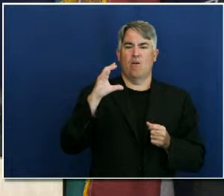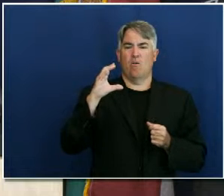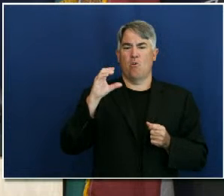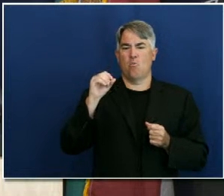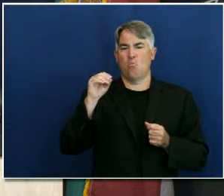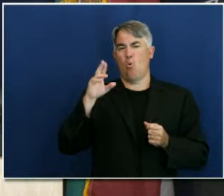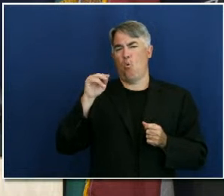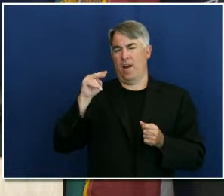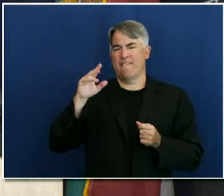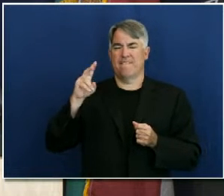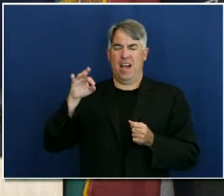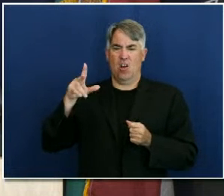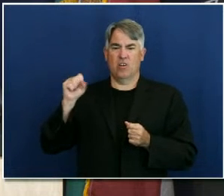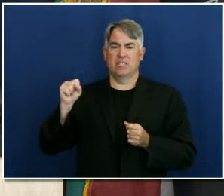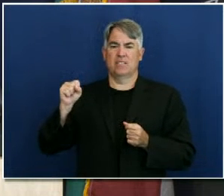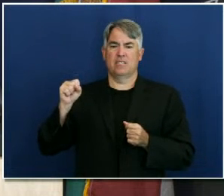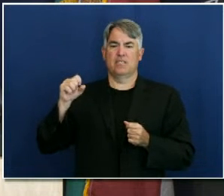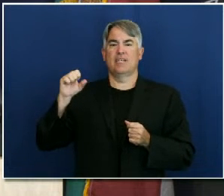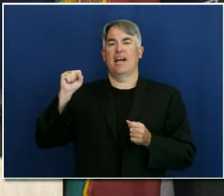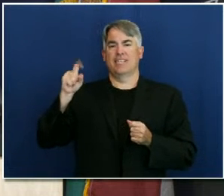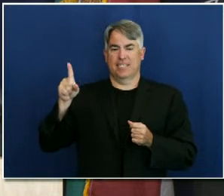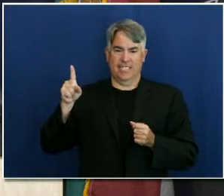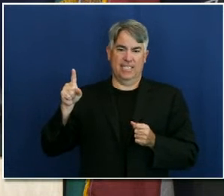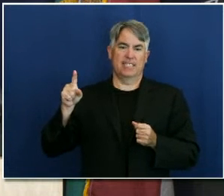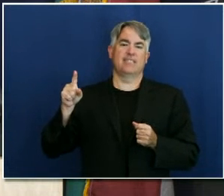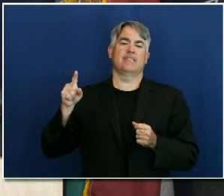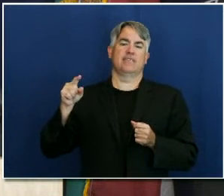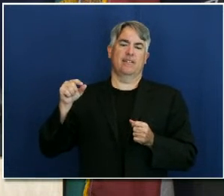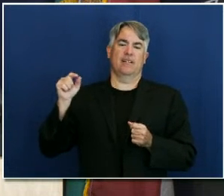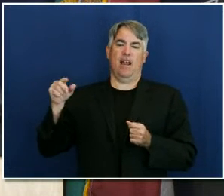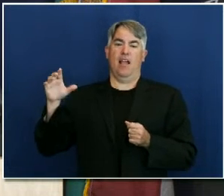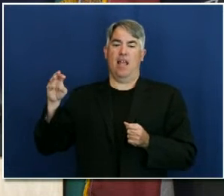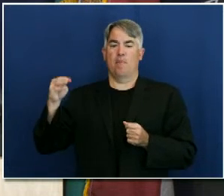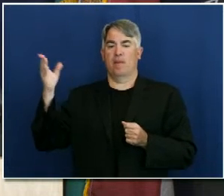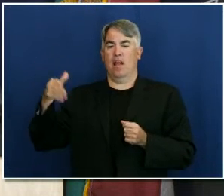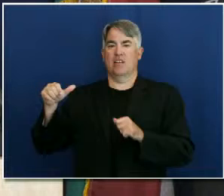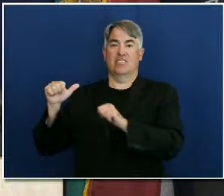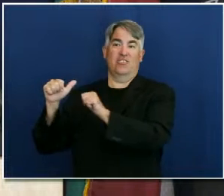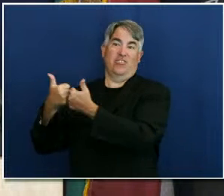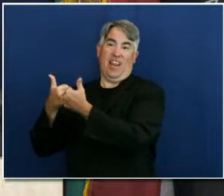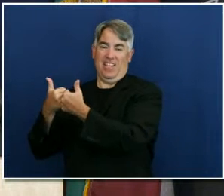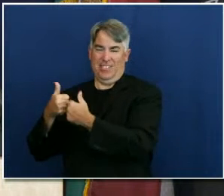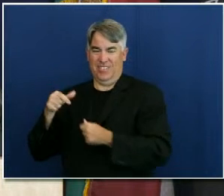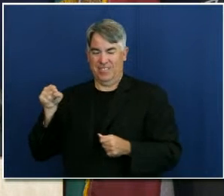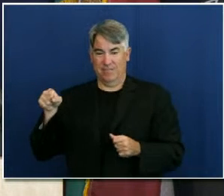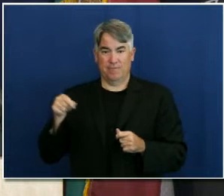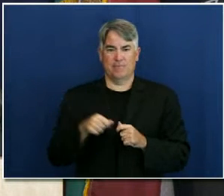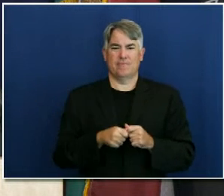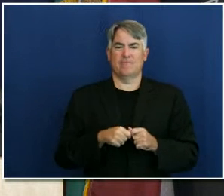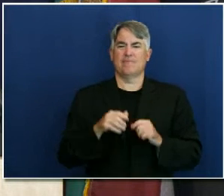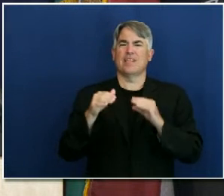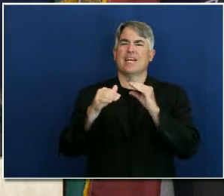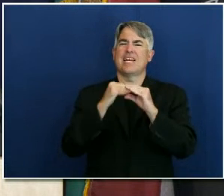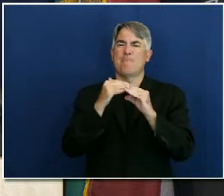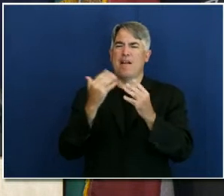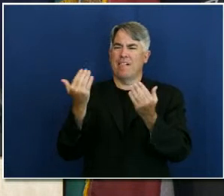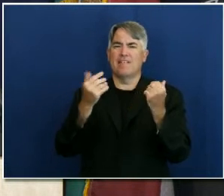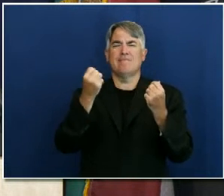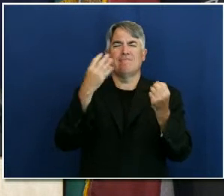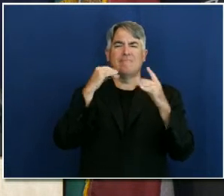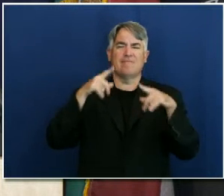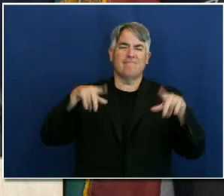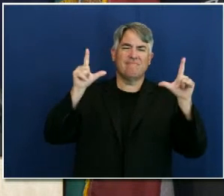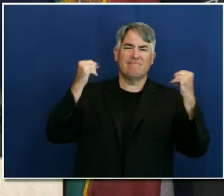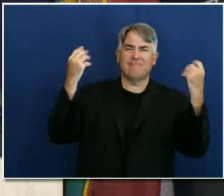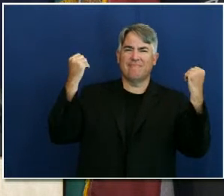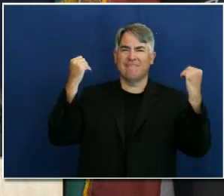coronavirus-sd.com/challenge. Our Health is Worth the Shot video and visual arts contest for the youth in San Diego County. And we are excited